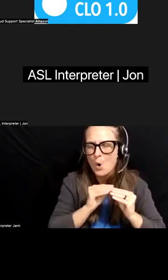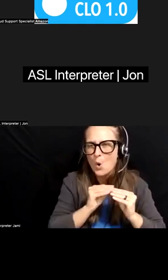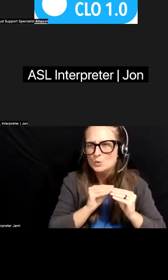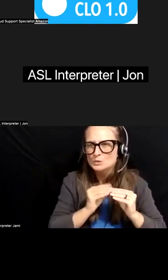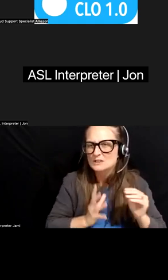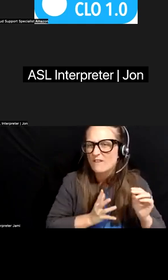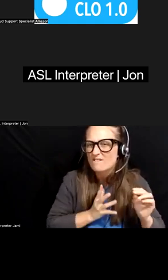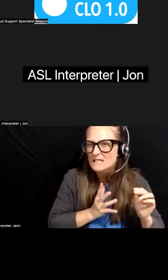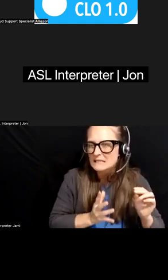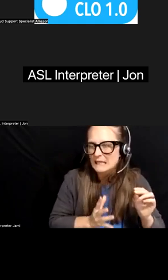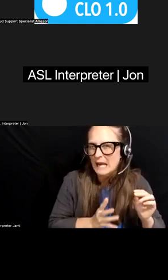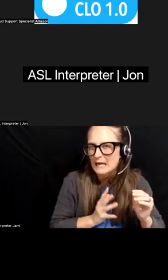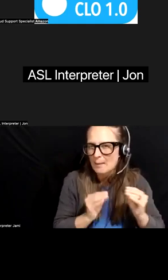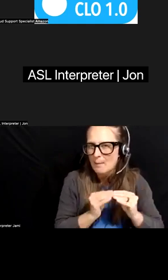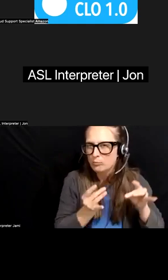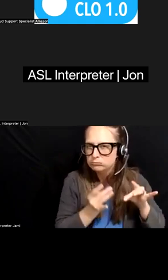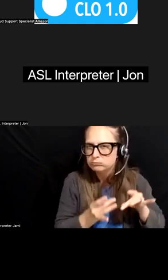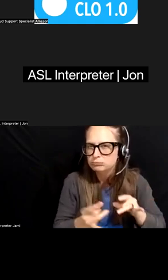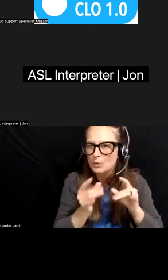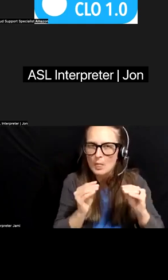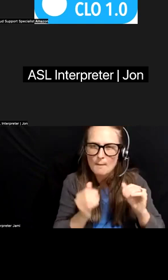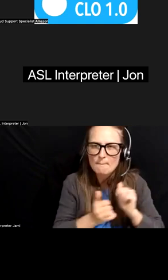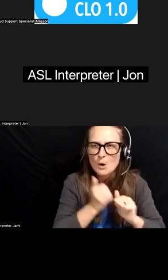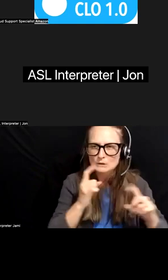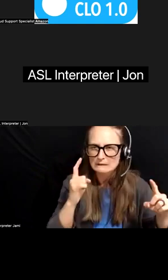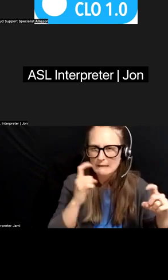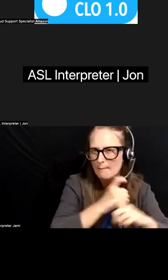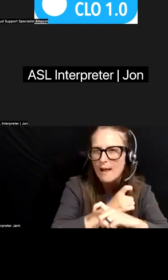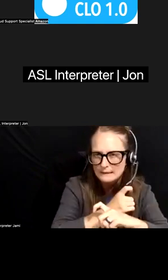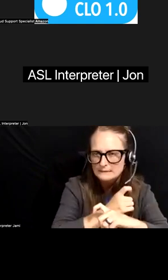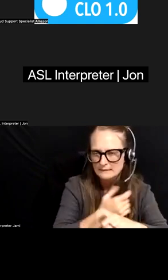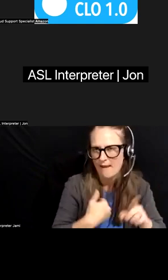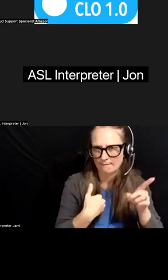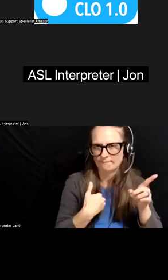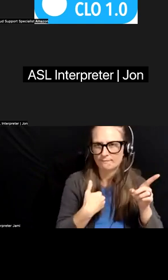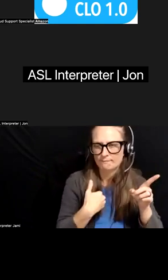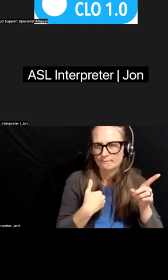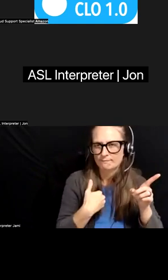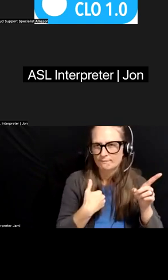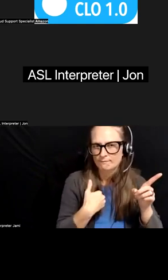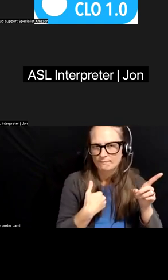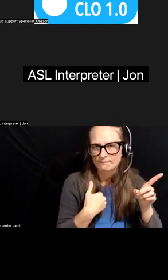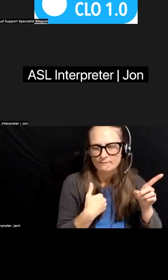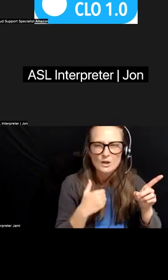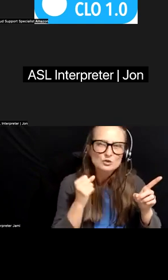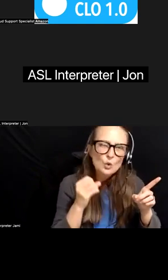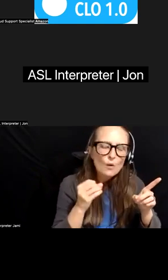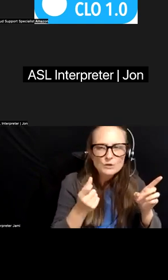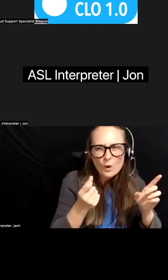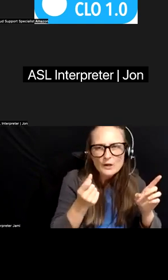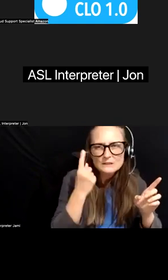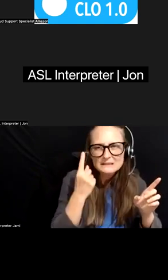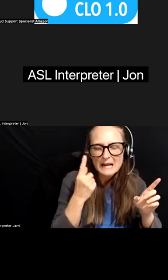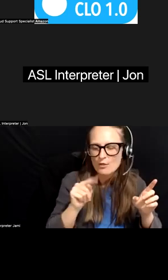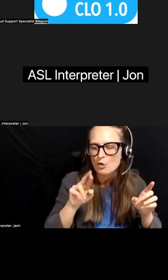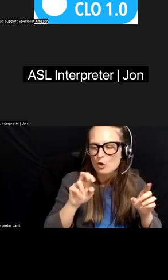complex. So my view is usually if you understand the trend setter,